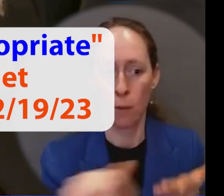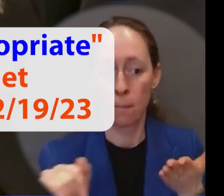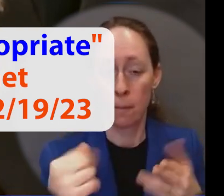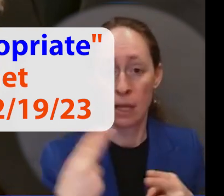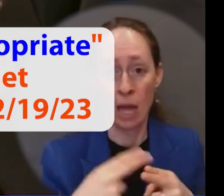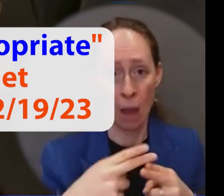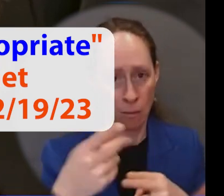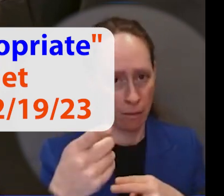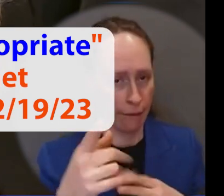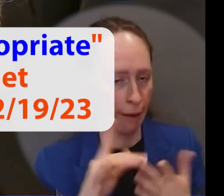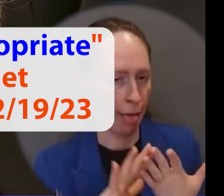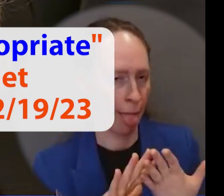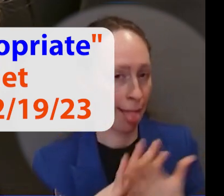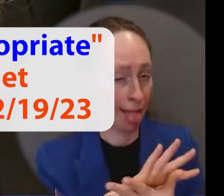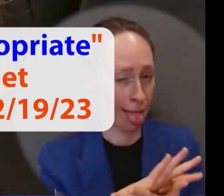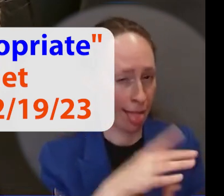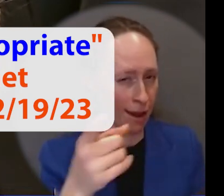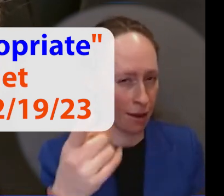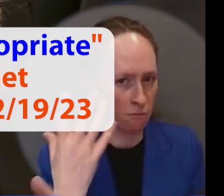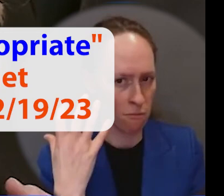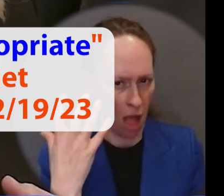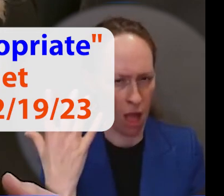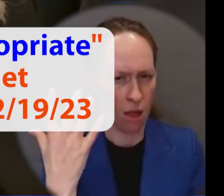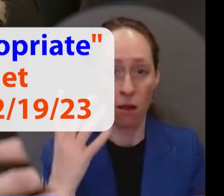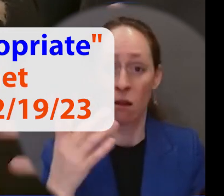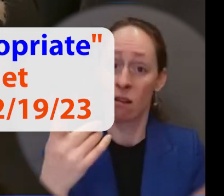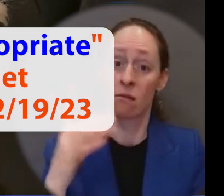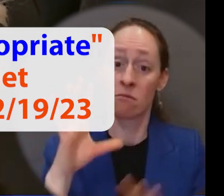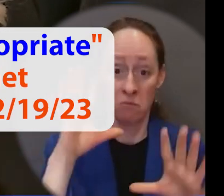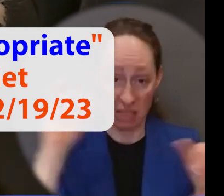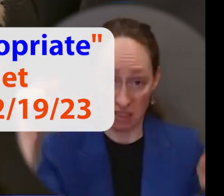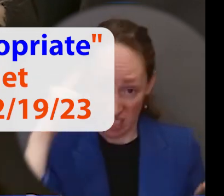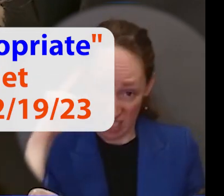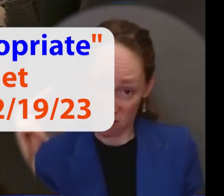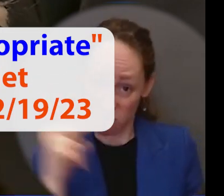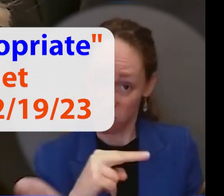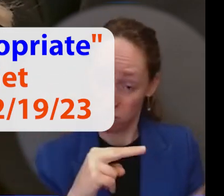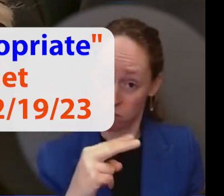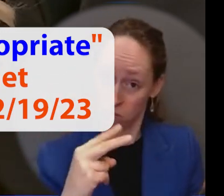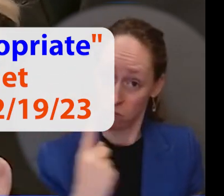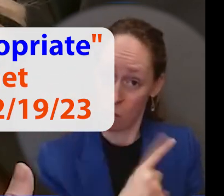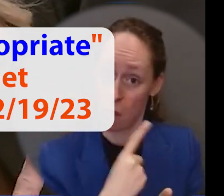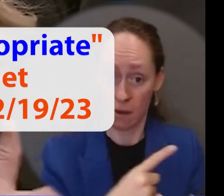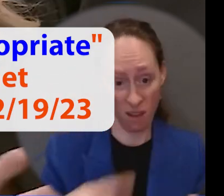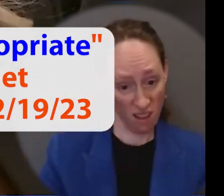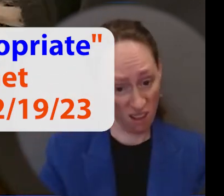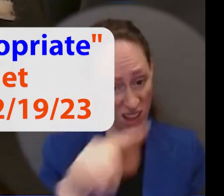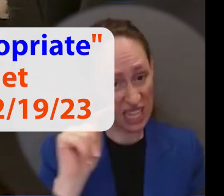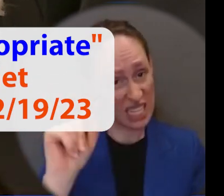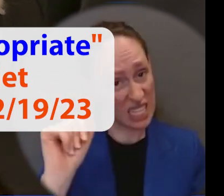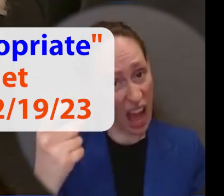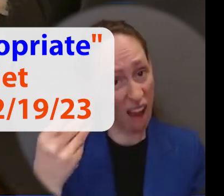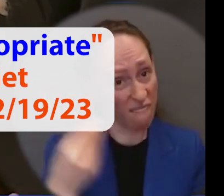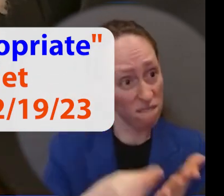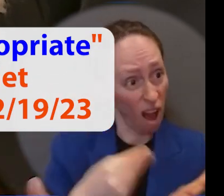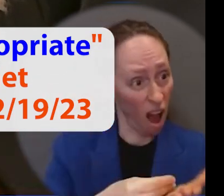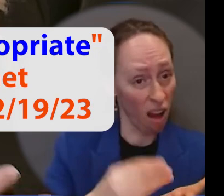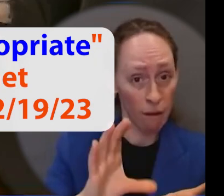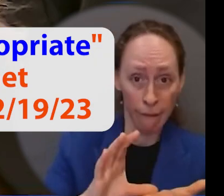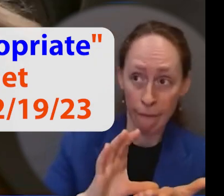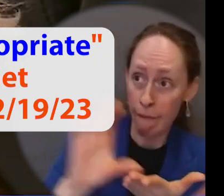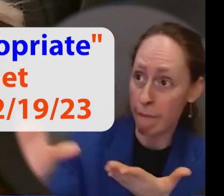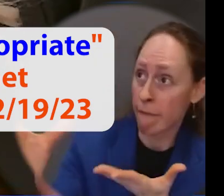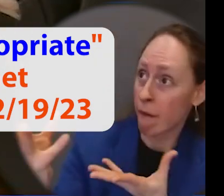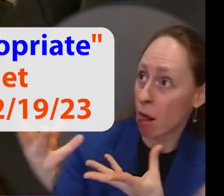begs is, why does the president think it's appropriate that taxpayer dollars should be used to fly him around when he's